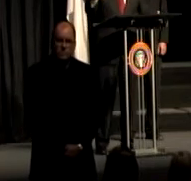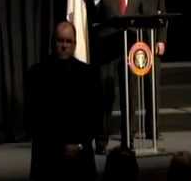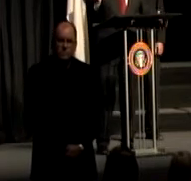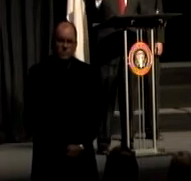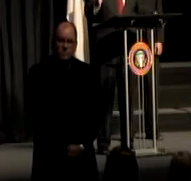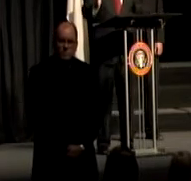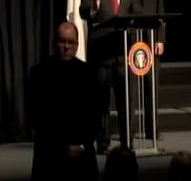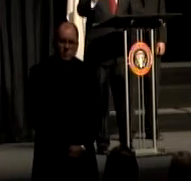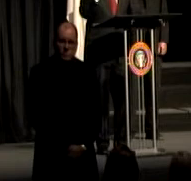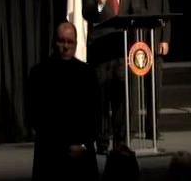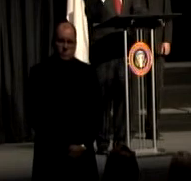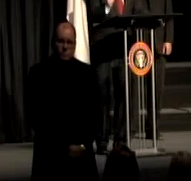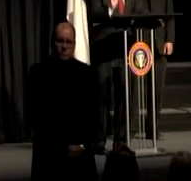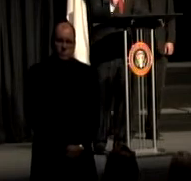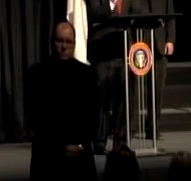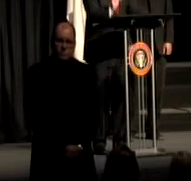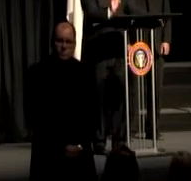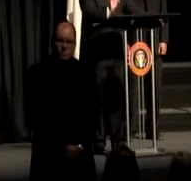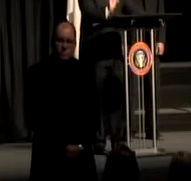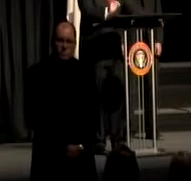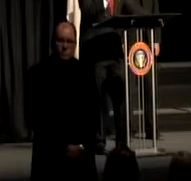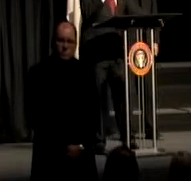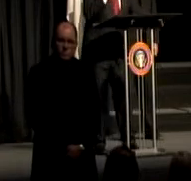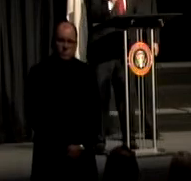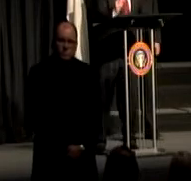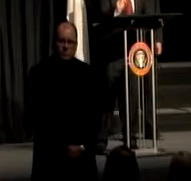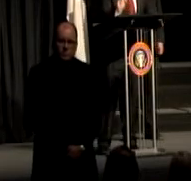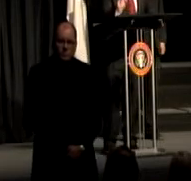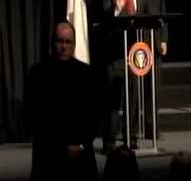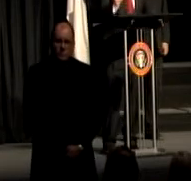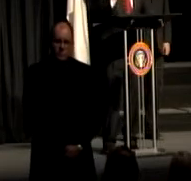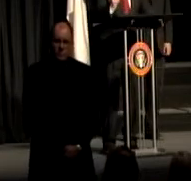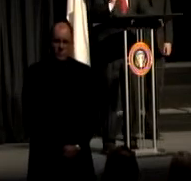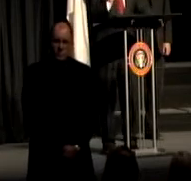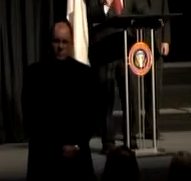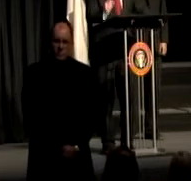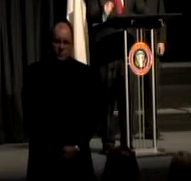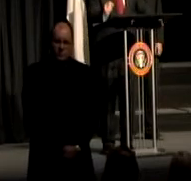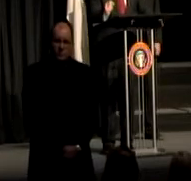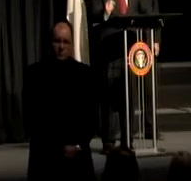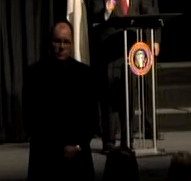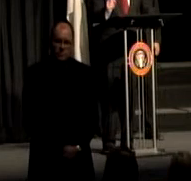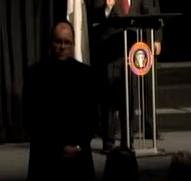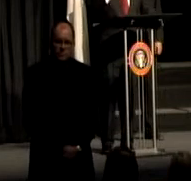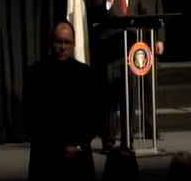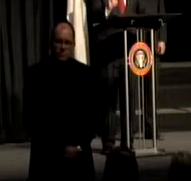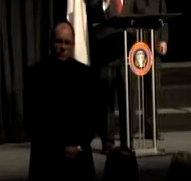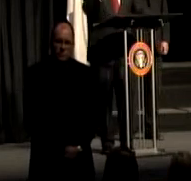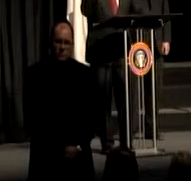just like the woman at the well this goofed up woman that all kinds of needs within her life